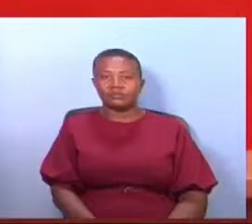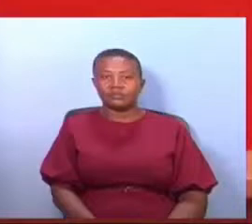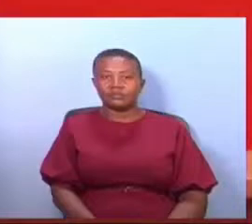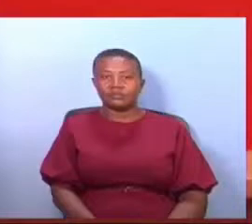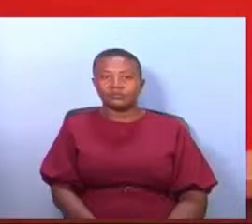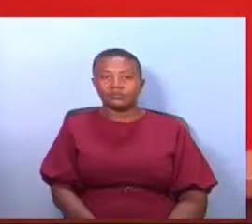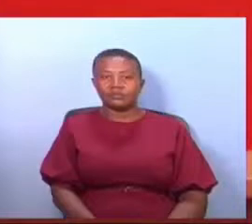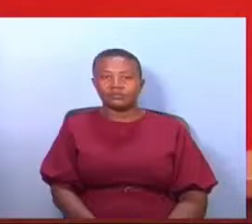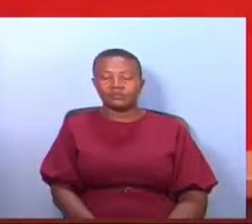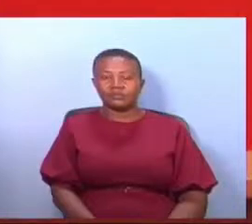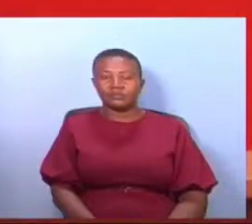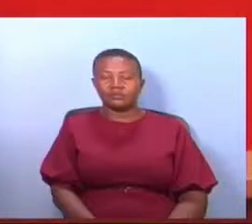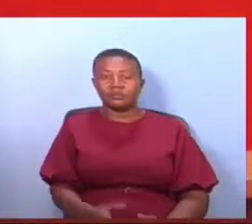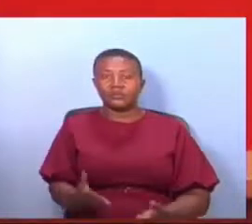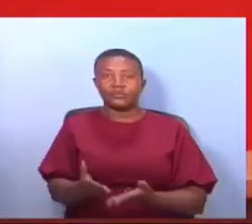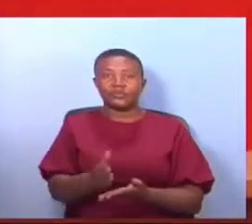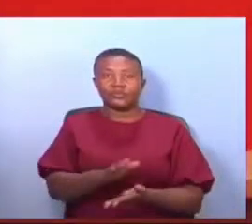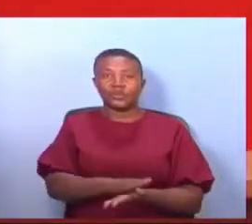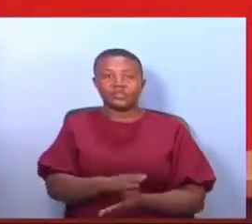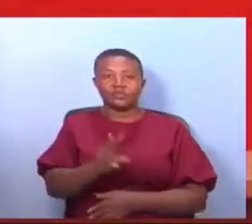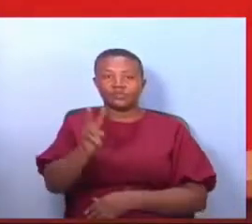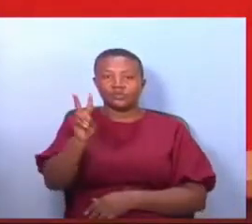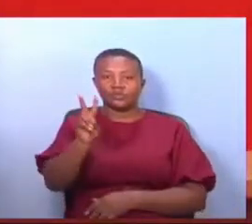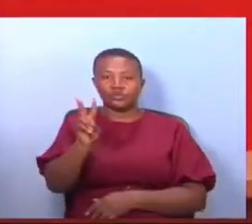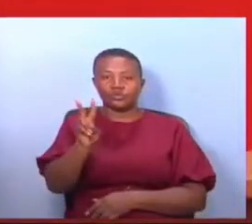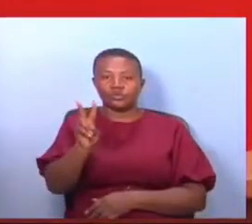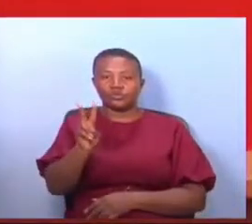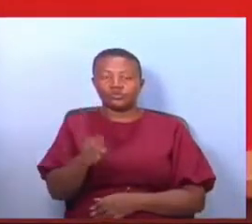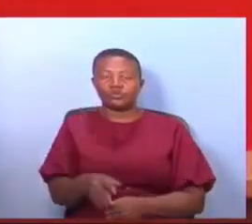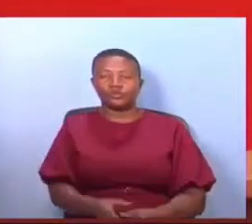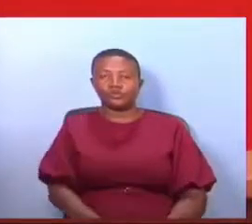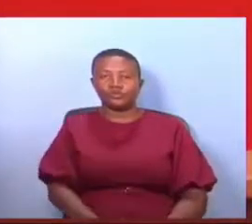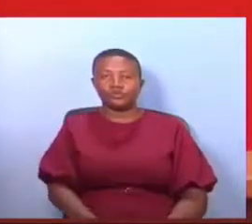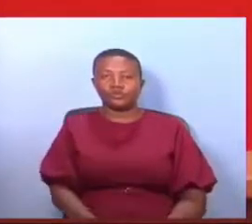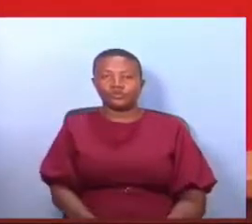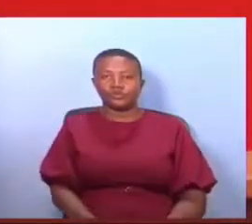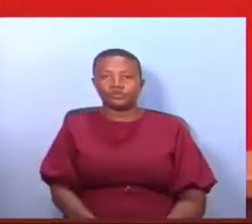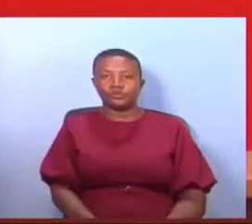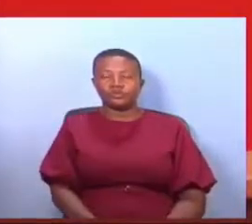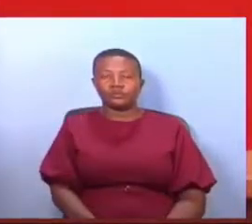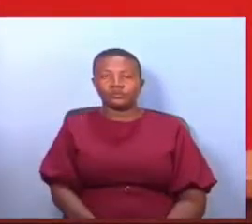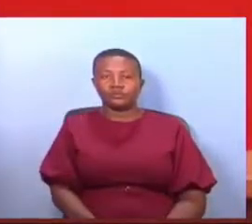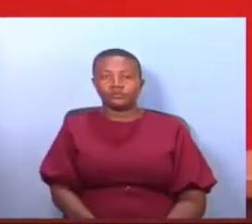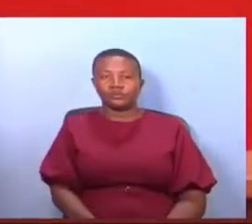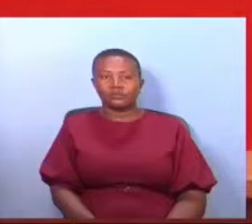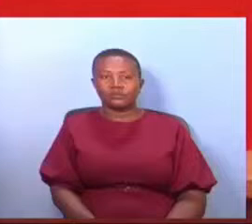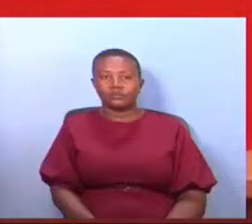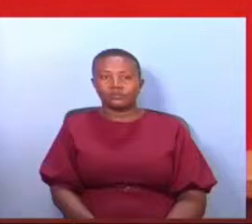Page 2.